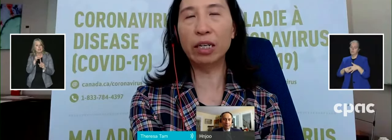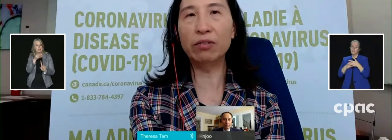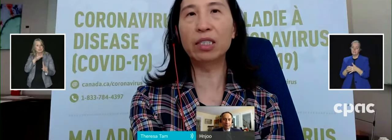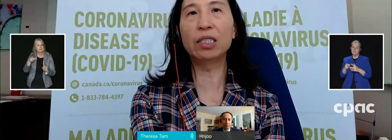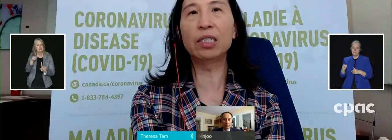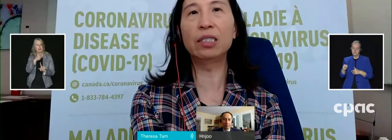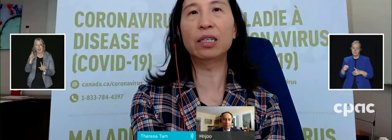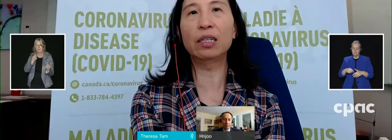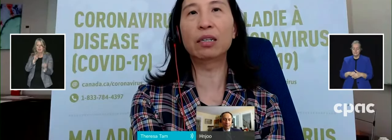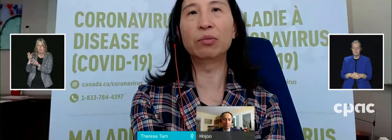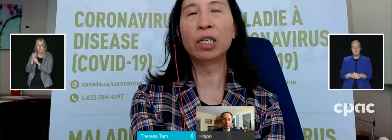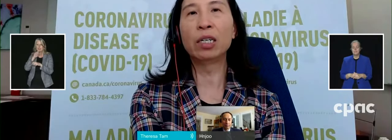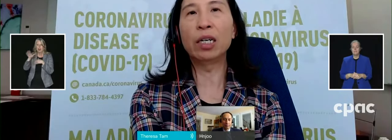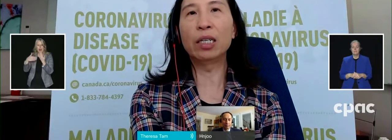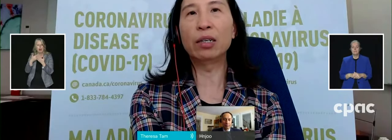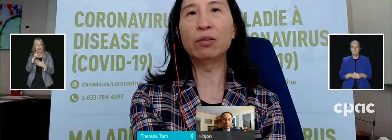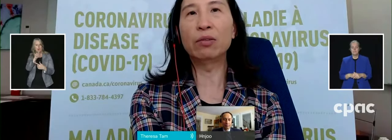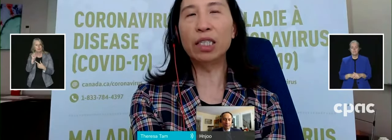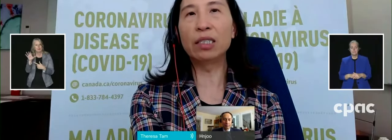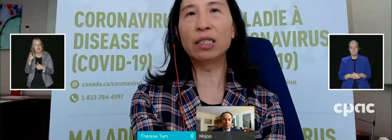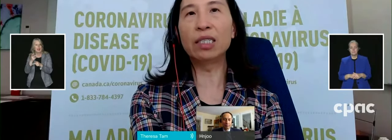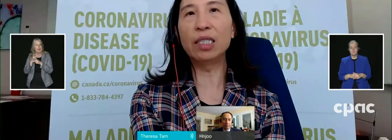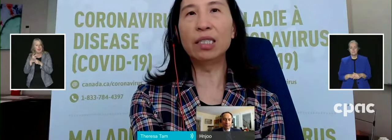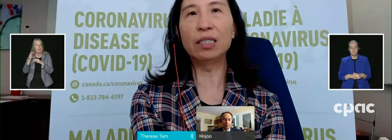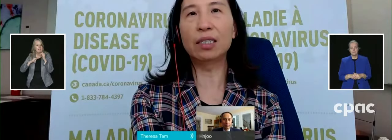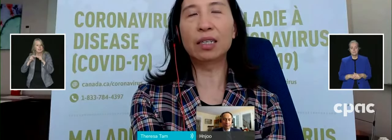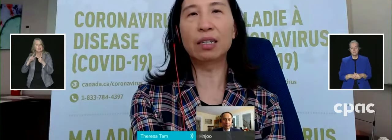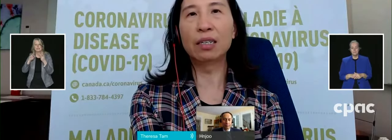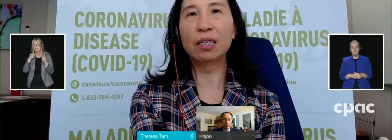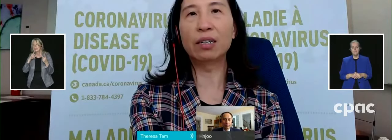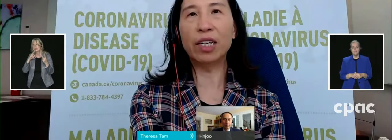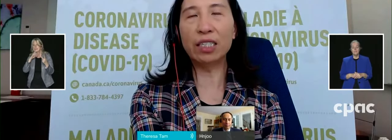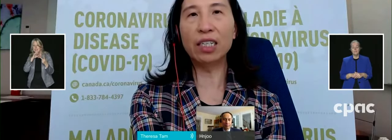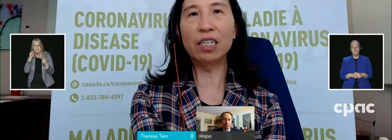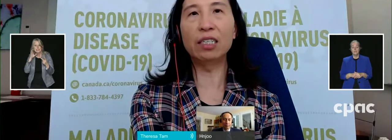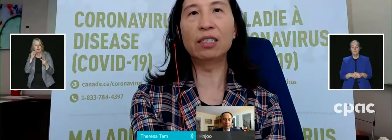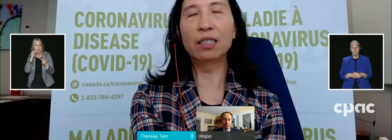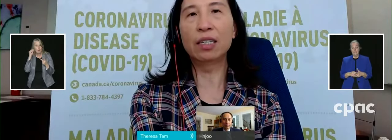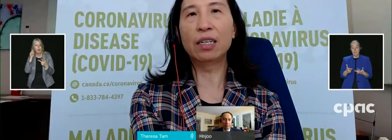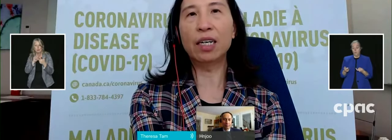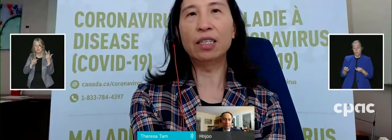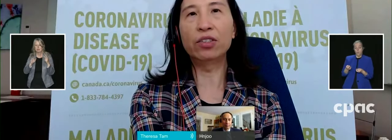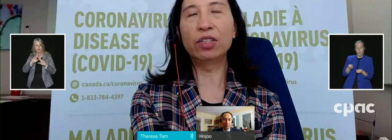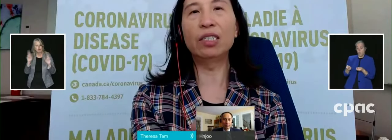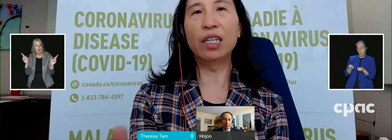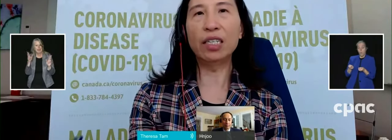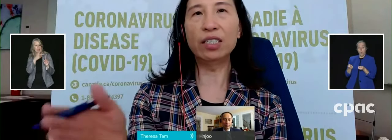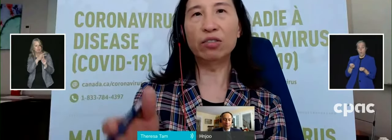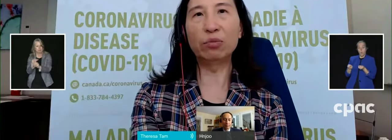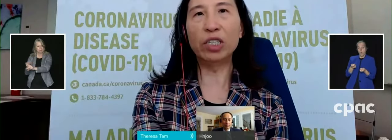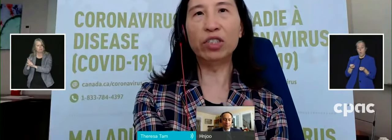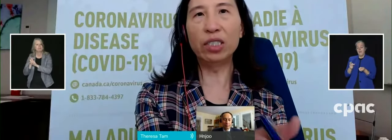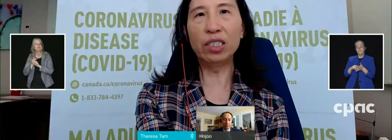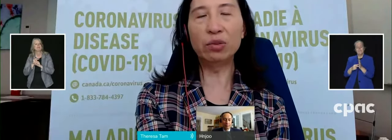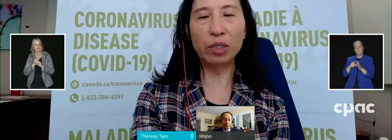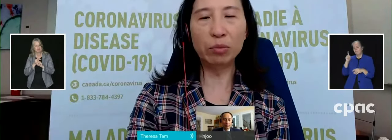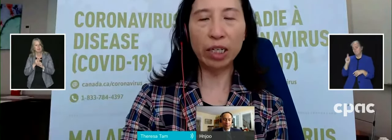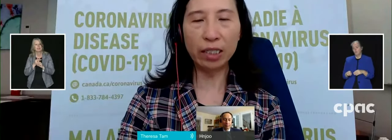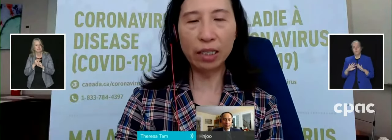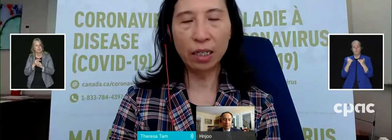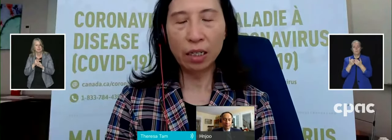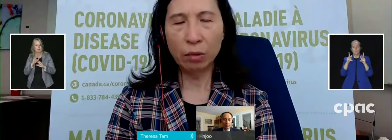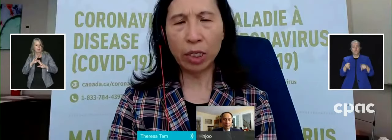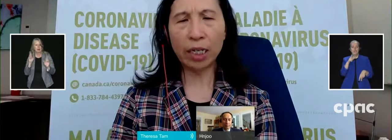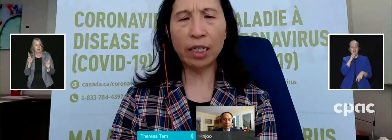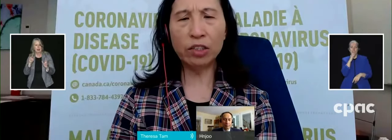those long-term care facilities and residents and seniors are vaccinated. And so these layers of measures need to be